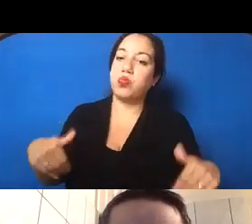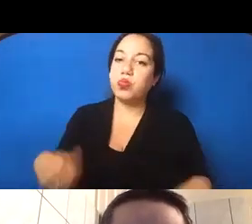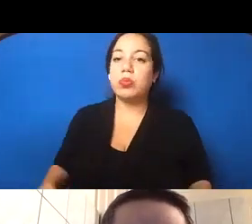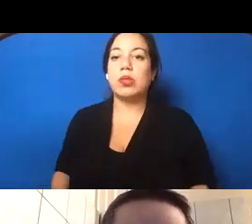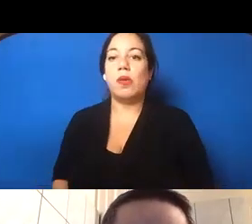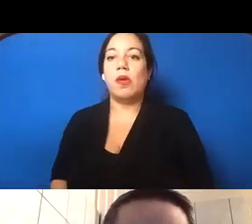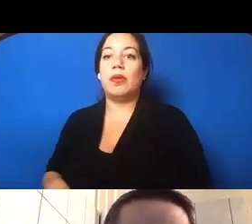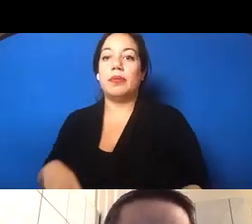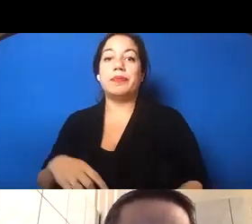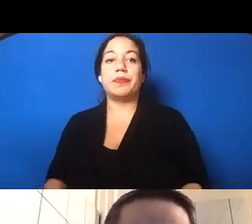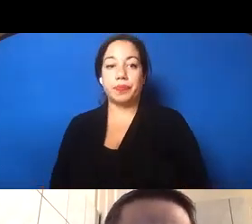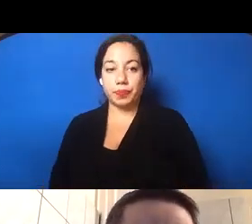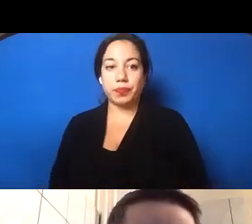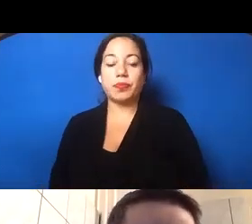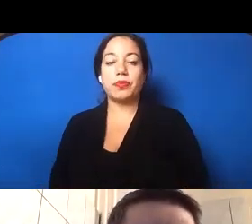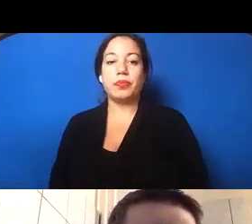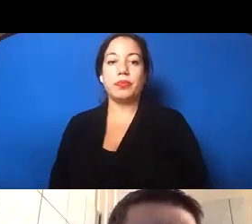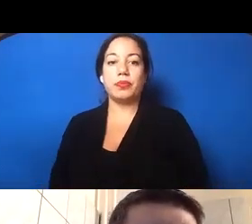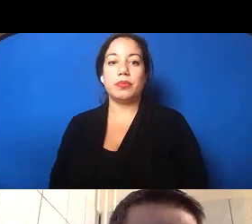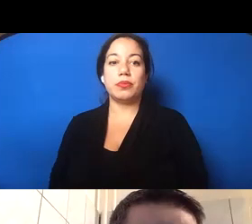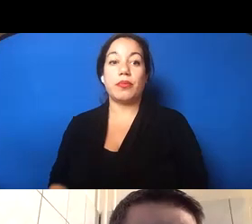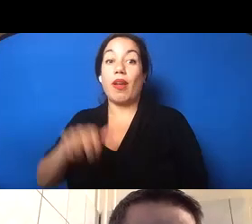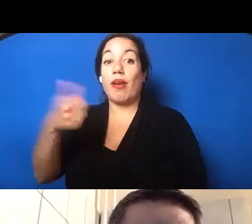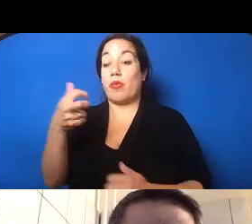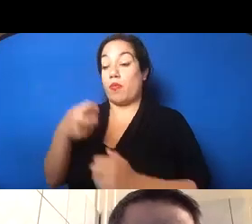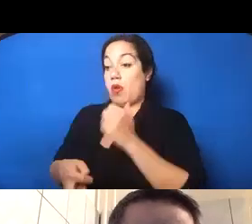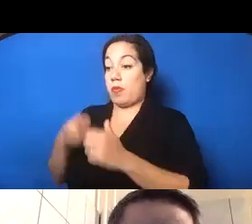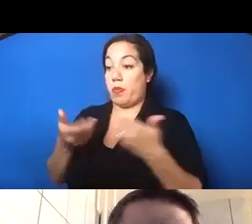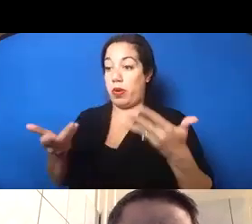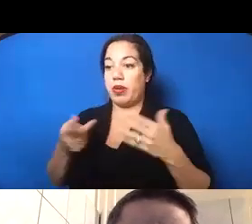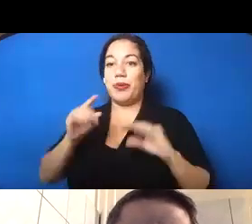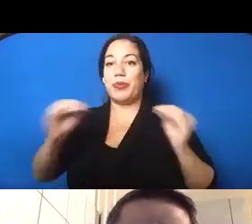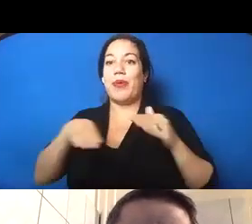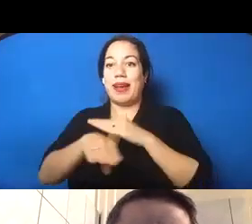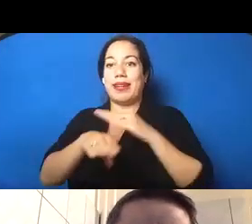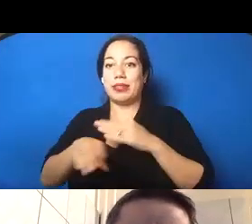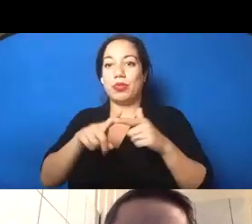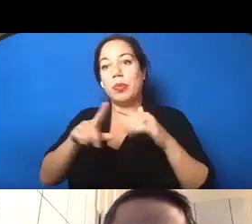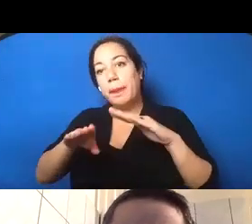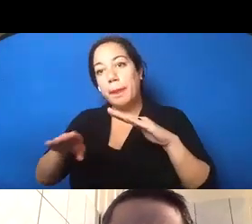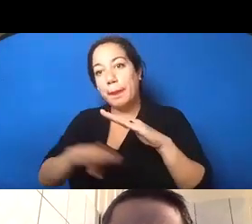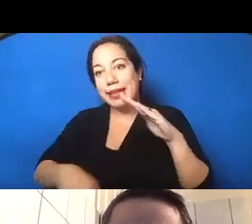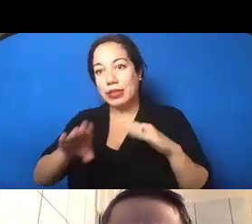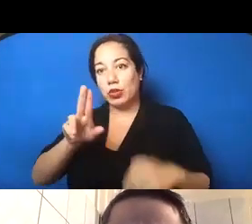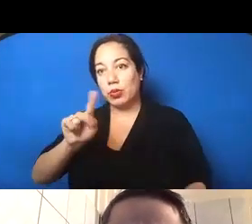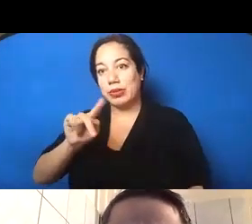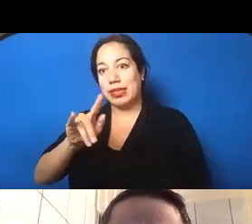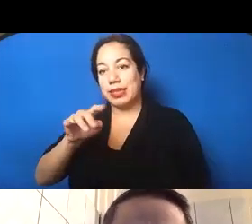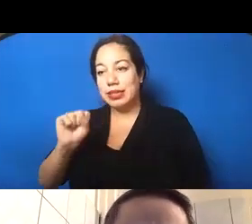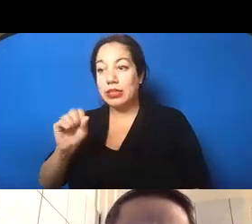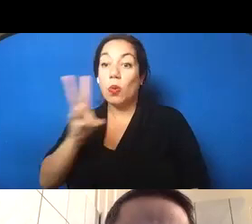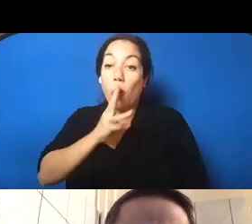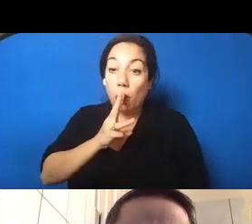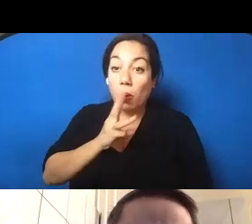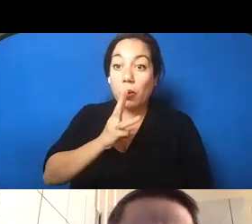that statement, the other issue is that they did not have access to basic utilities, especially water. And